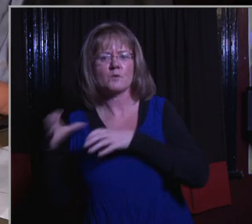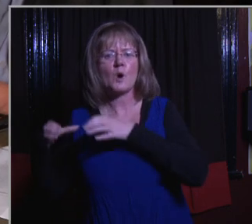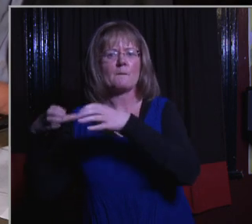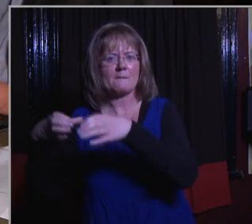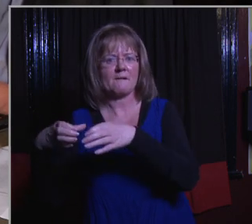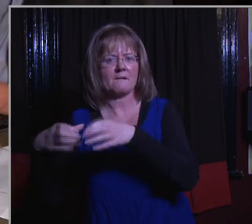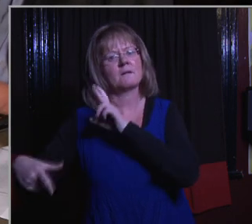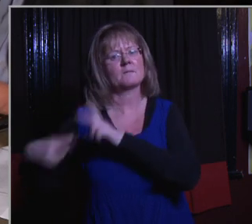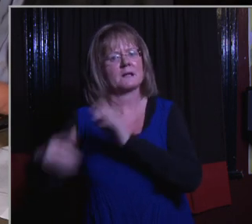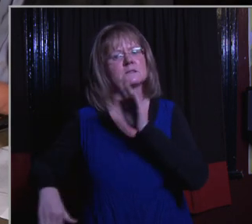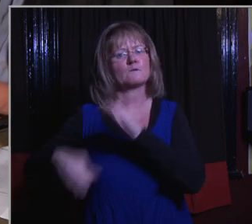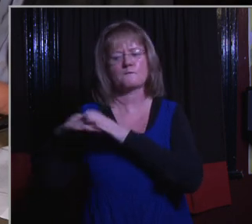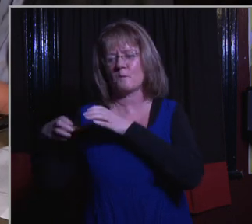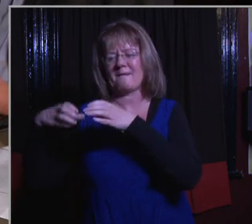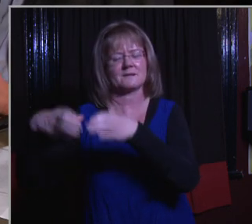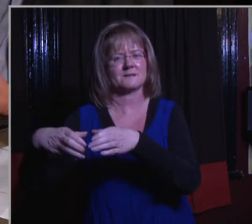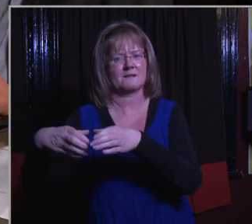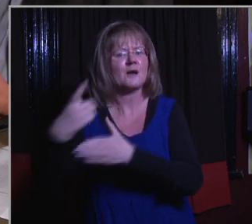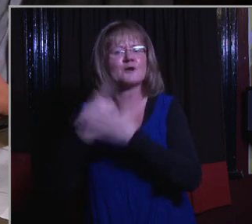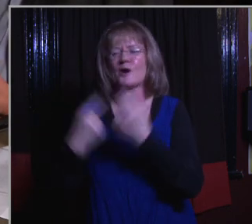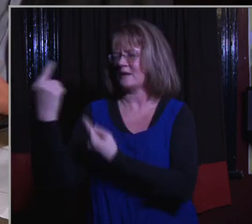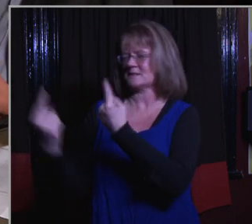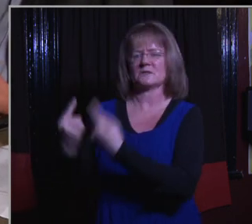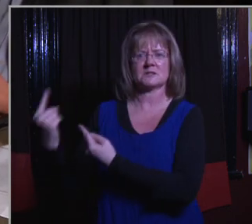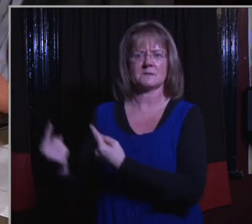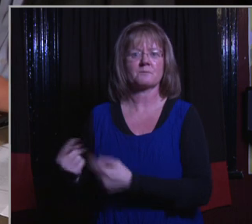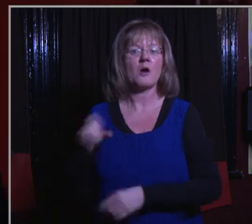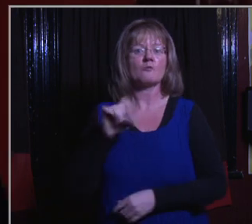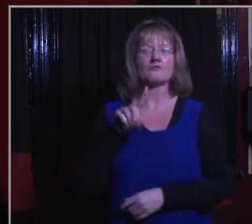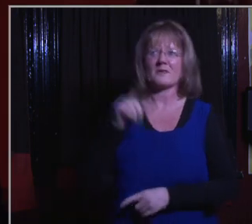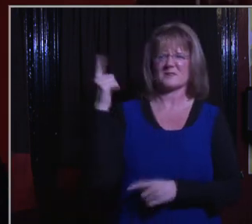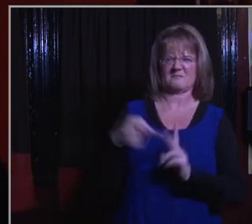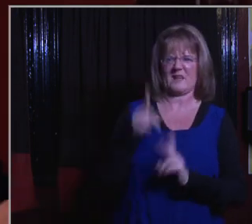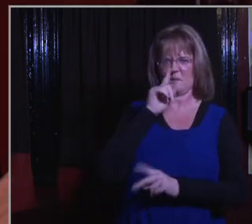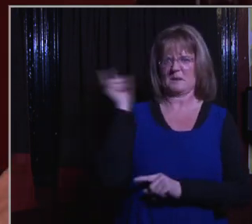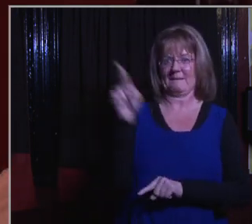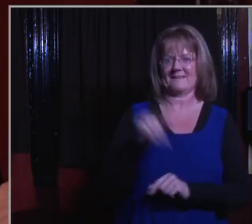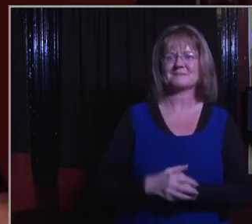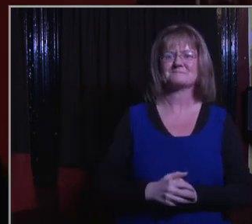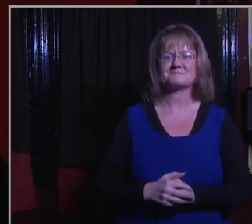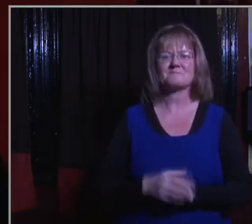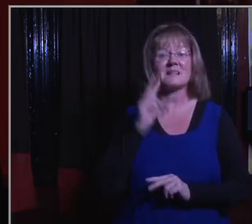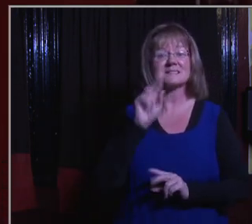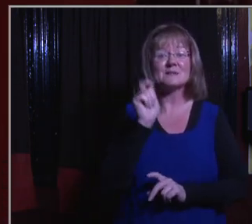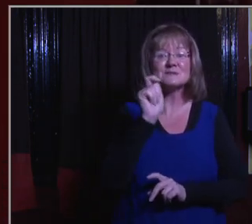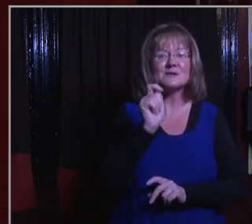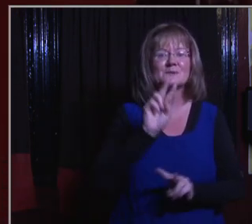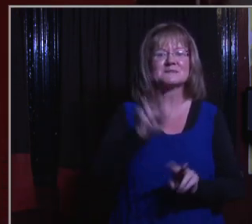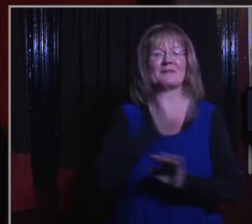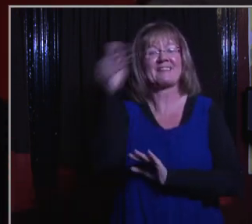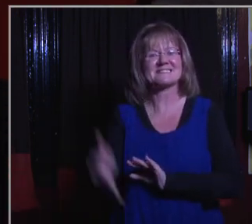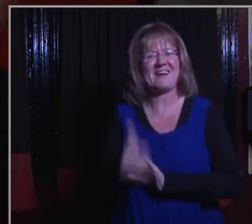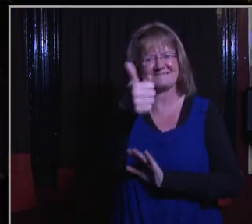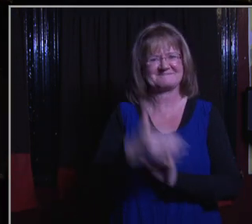and for the whole of the party not just for our individual selves. Right those other guys are back so see you soon and we'll see you on the other side.